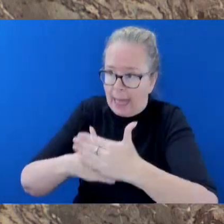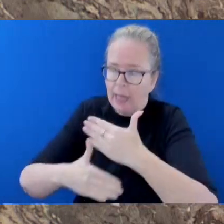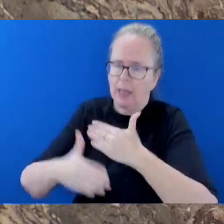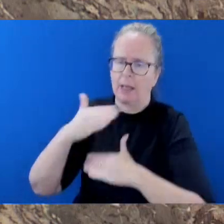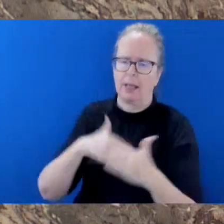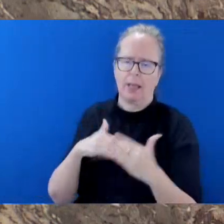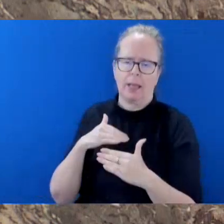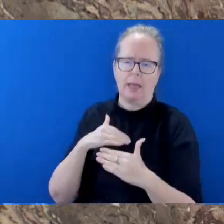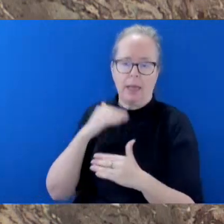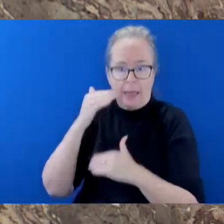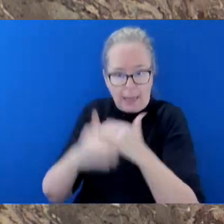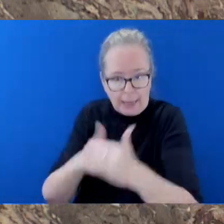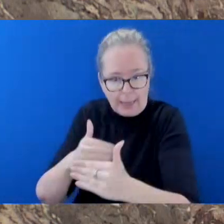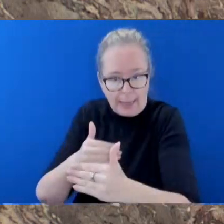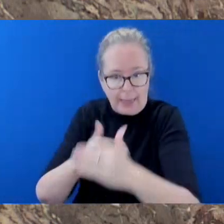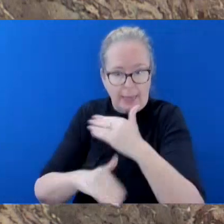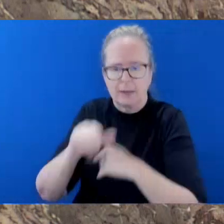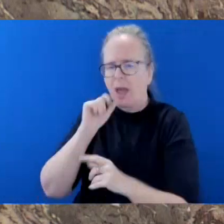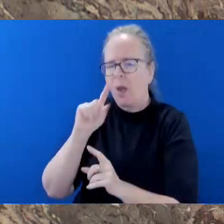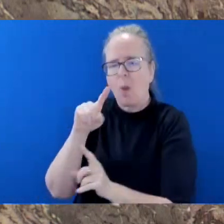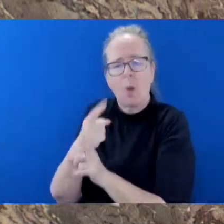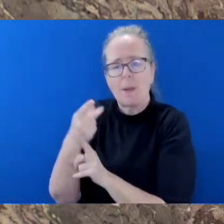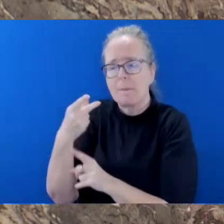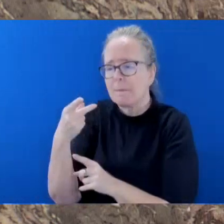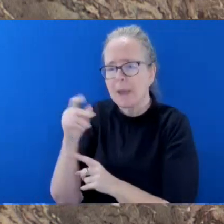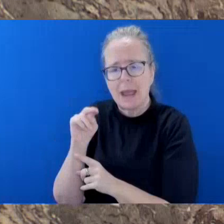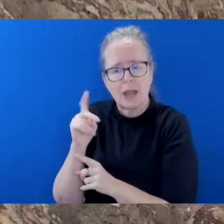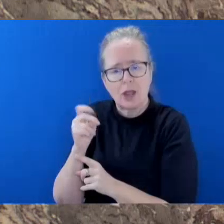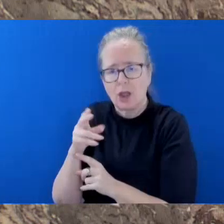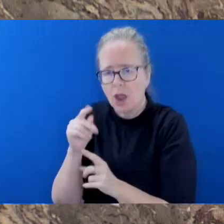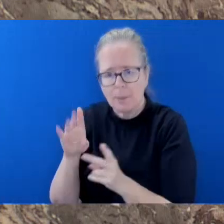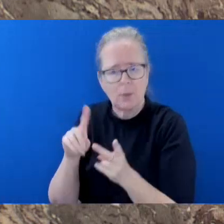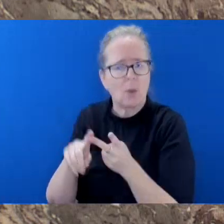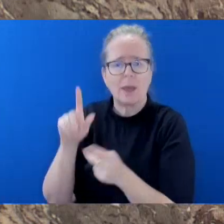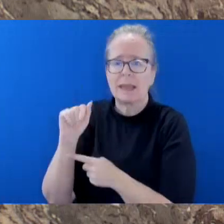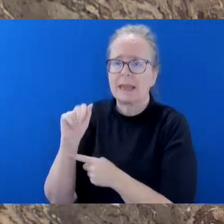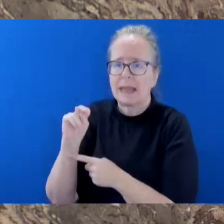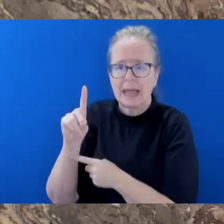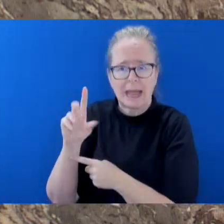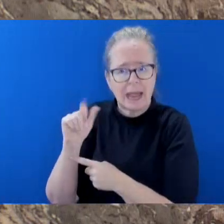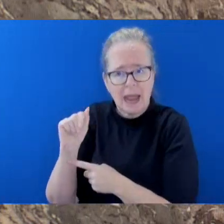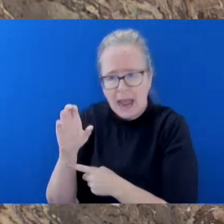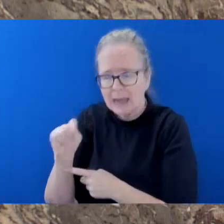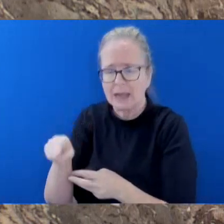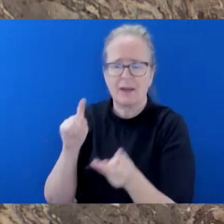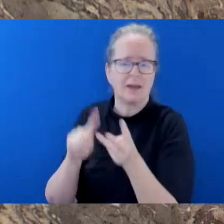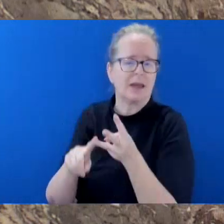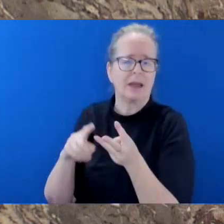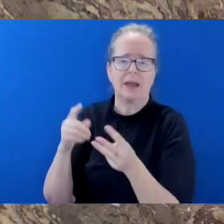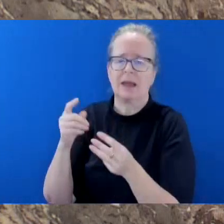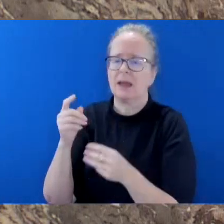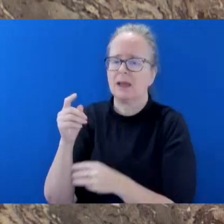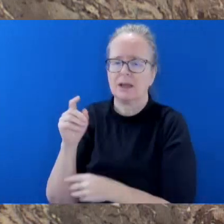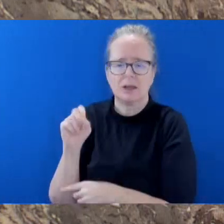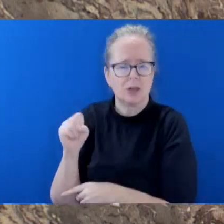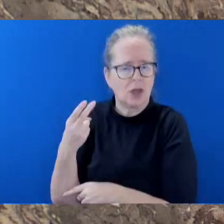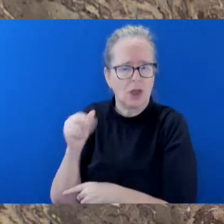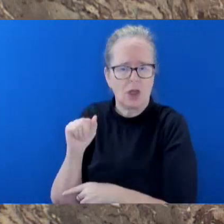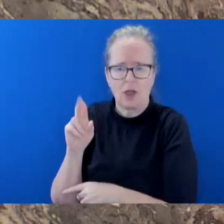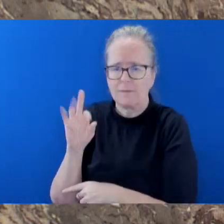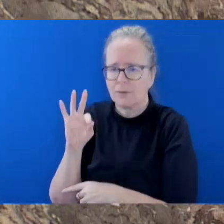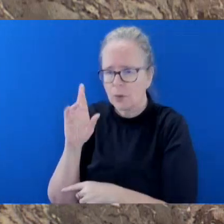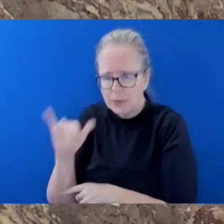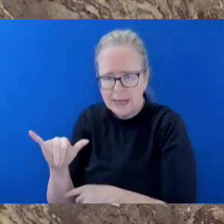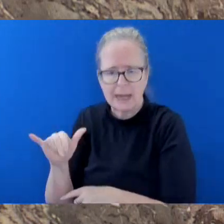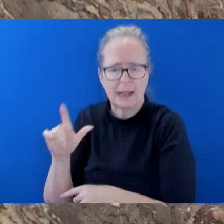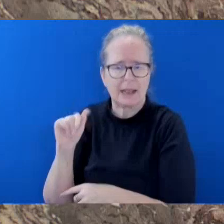and these Land Act amendments that are examples of this. Turns out that the NDP are doing exactly the same thing with their Watershed